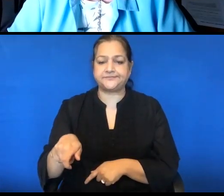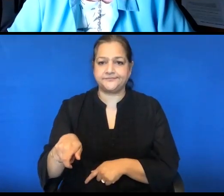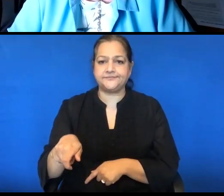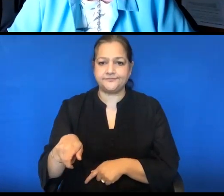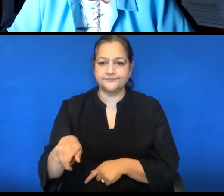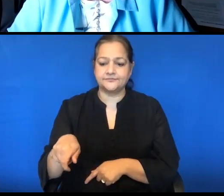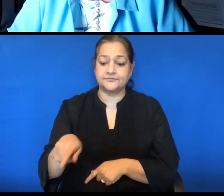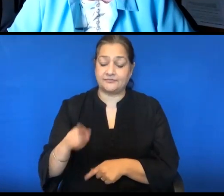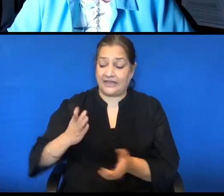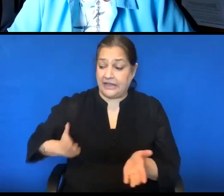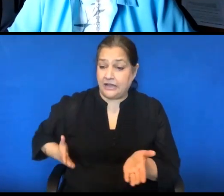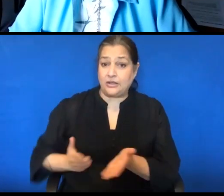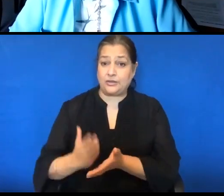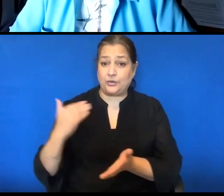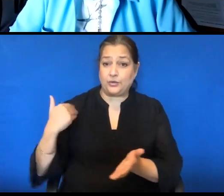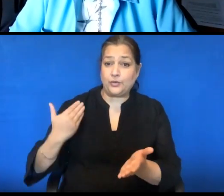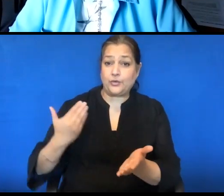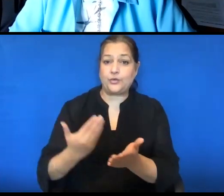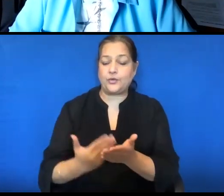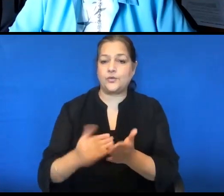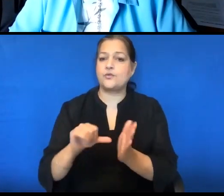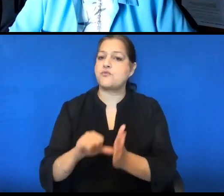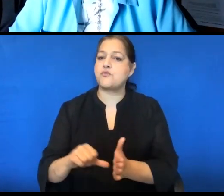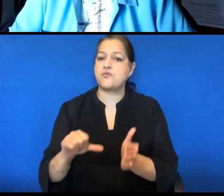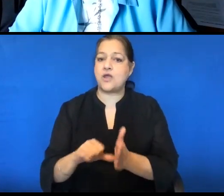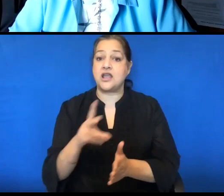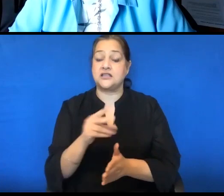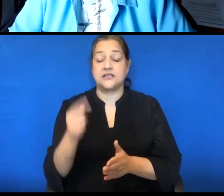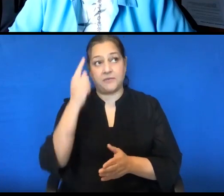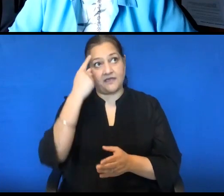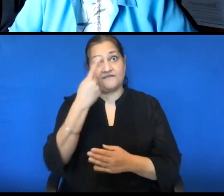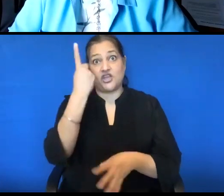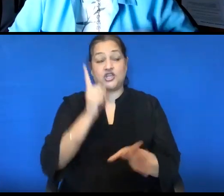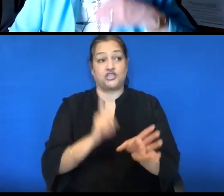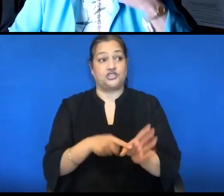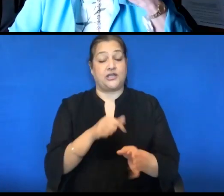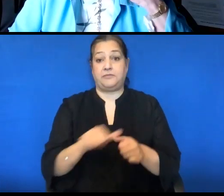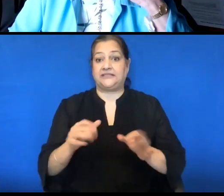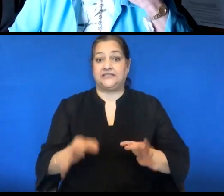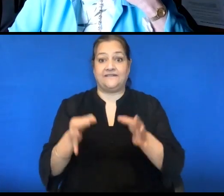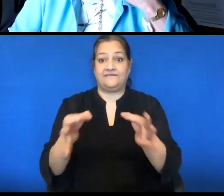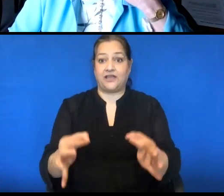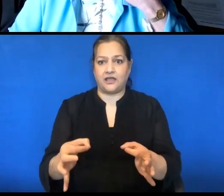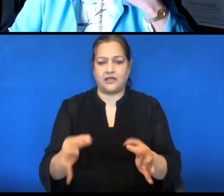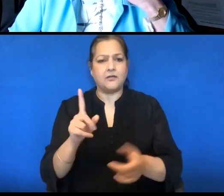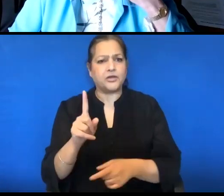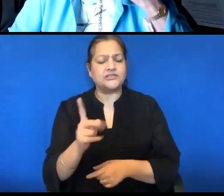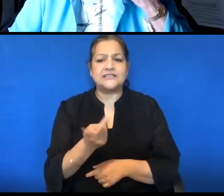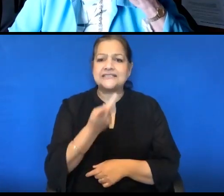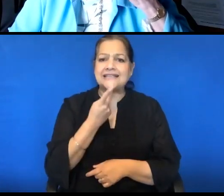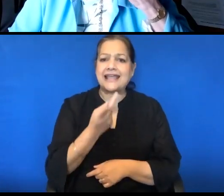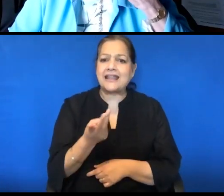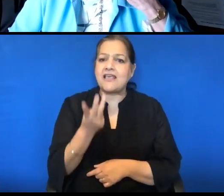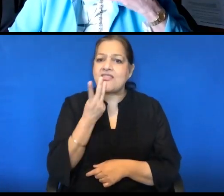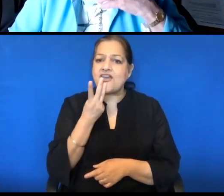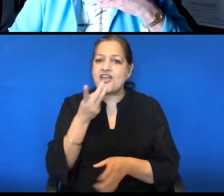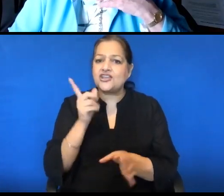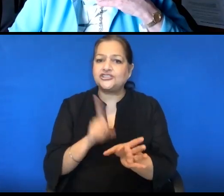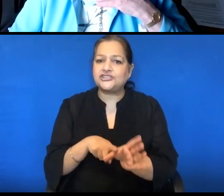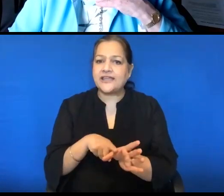this whole period. There are students now considering deferring their first year, but if you're in your second or your third year, not only are you